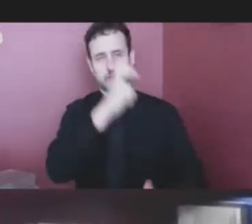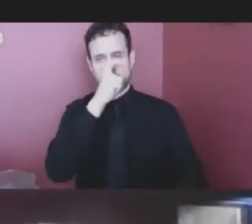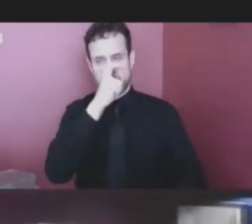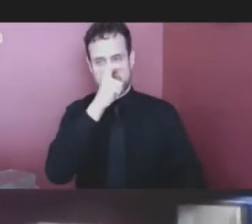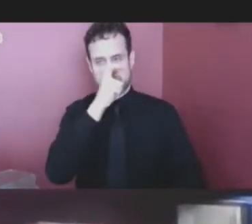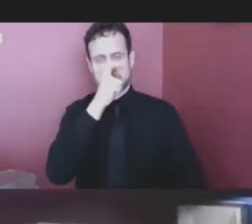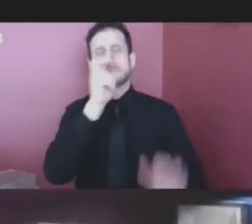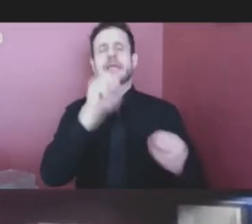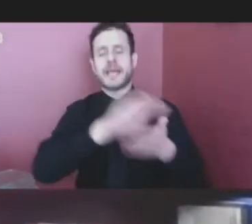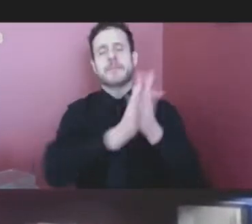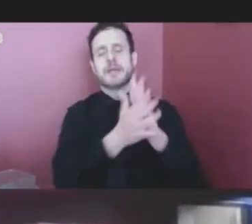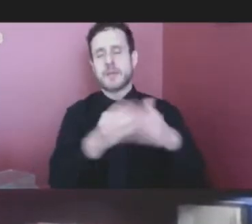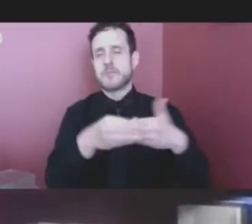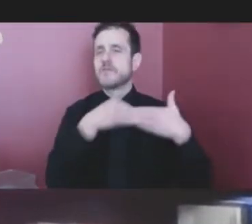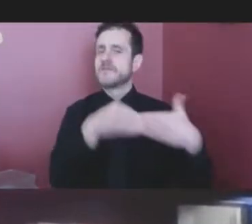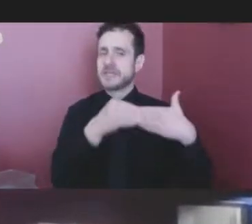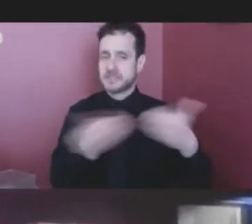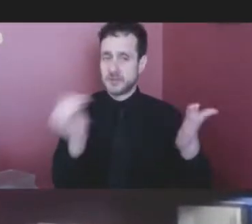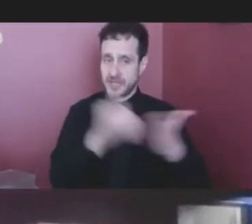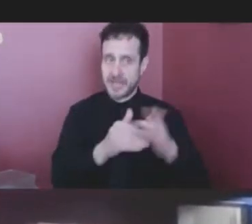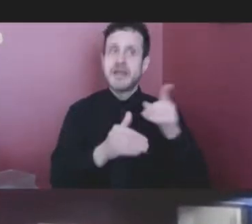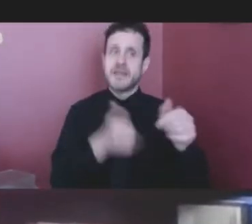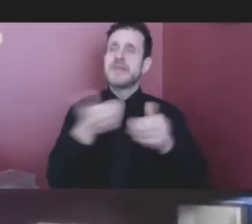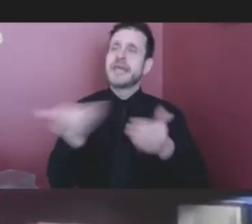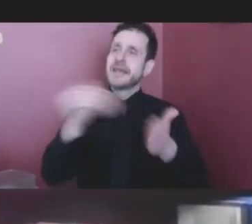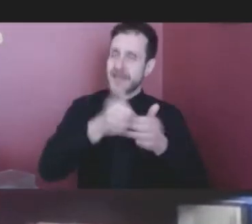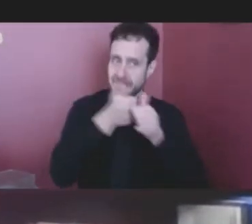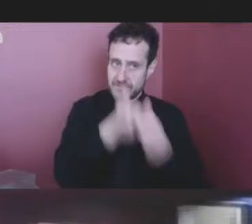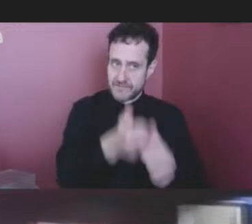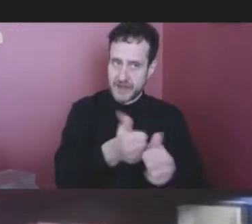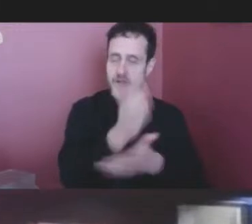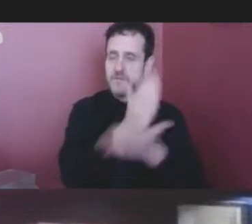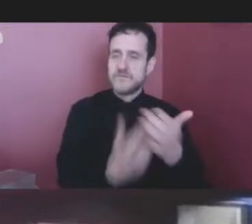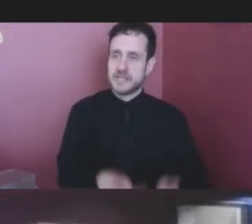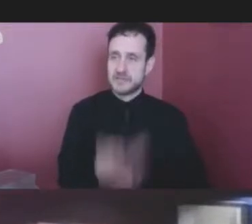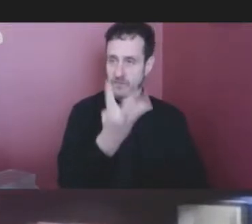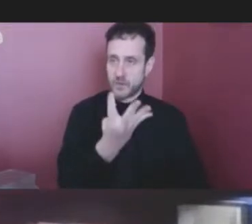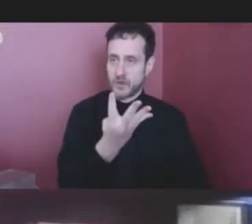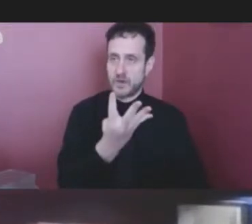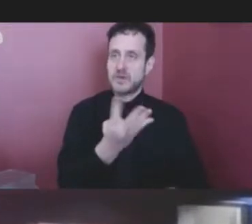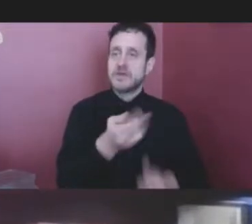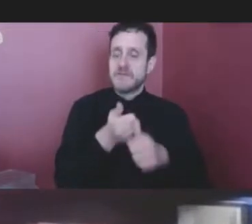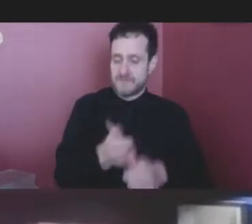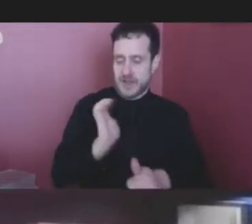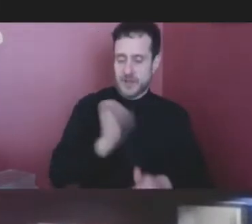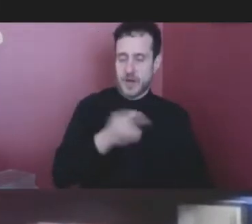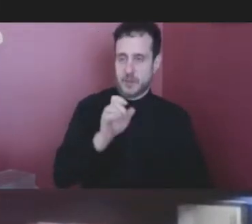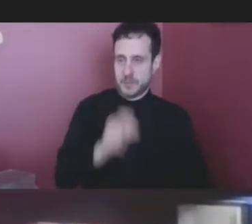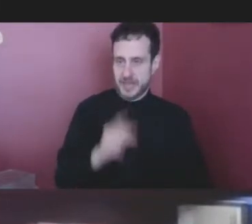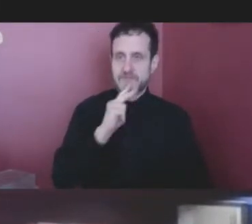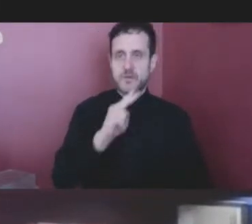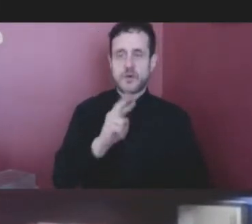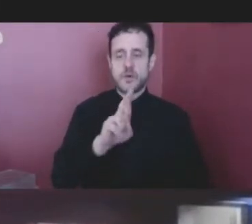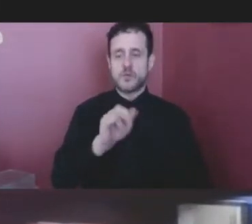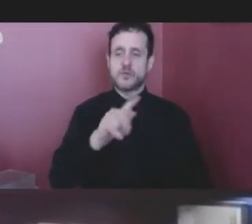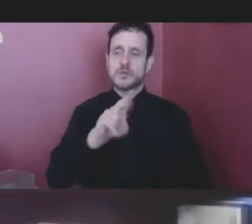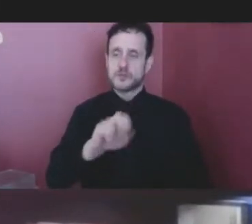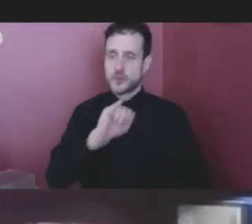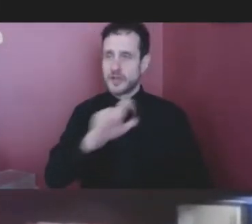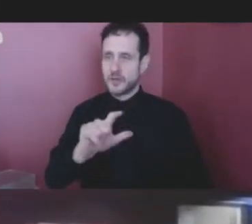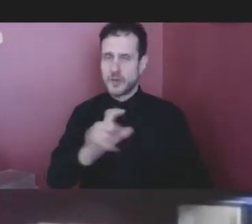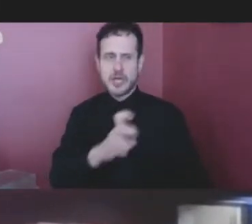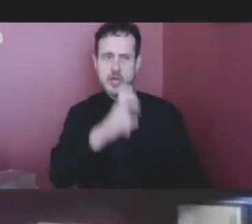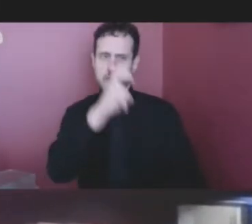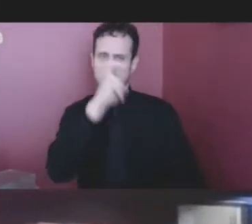return to the current phase 4 mitigations under the Restore Illinois plan. These rules are not meant to be